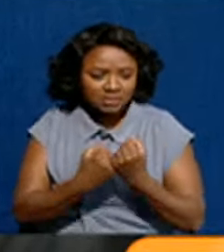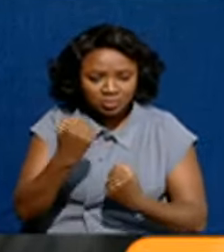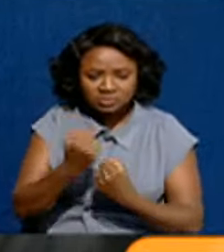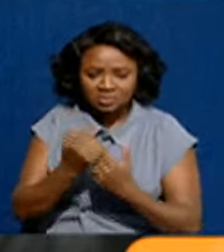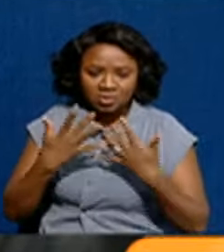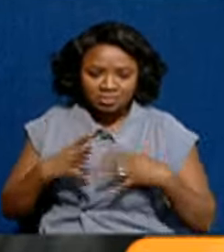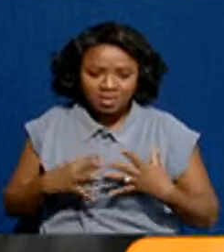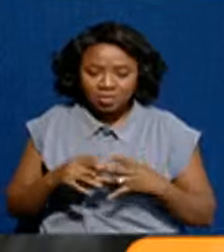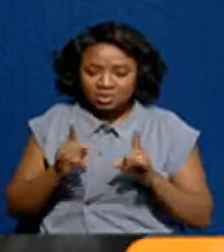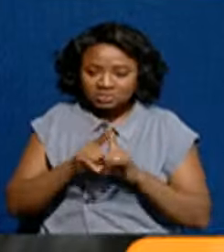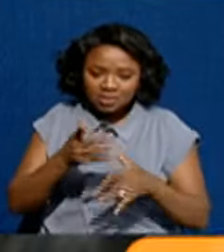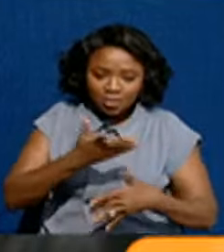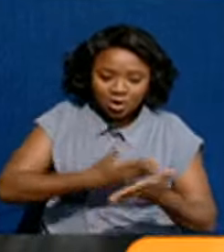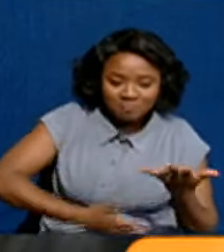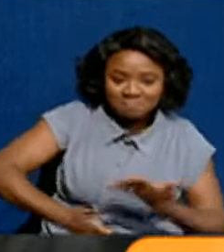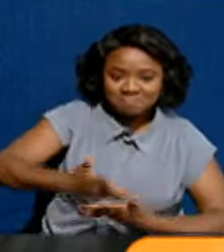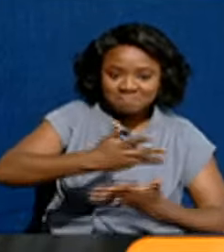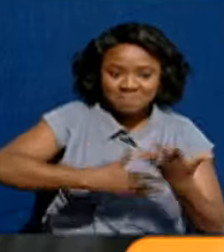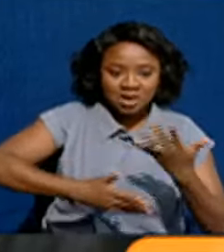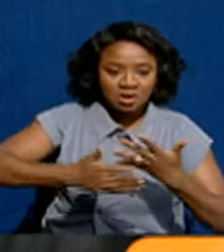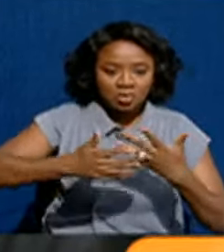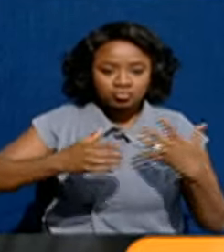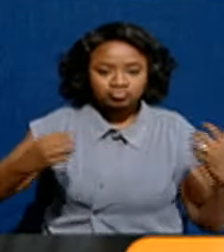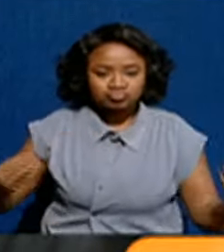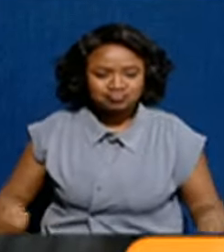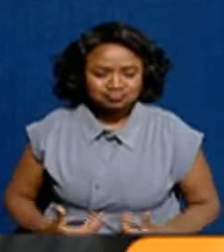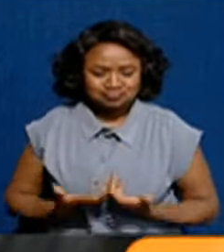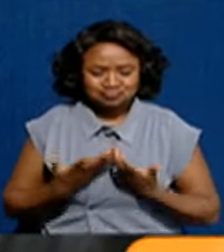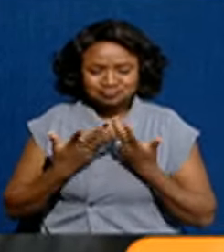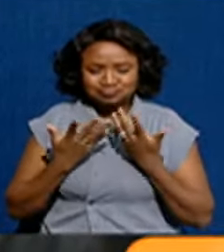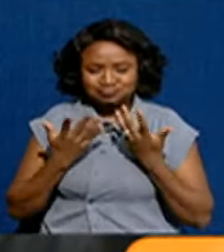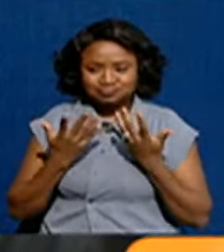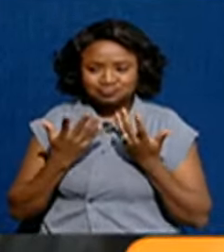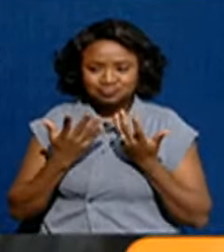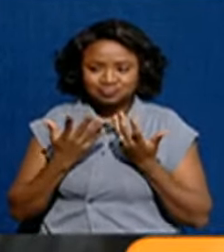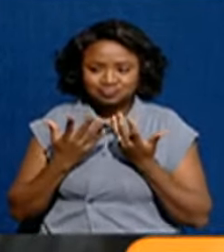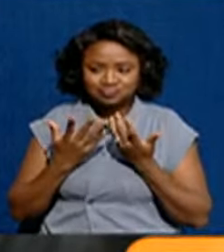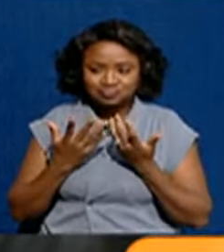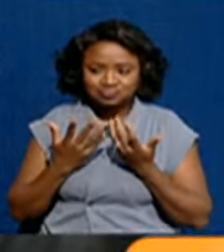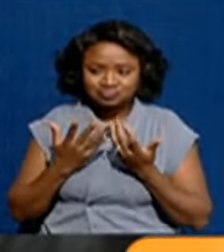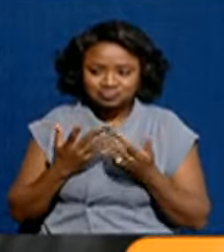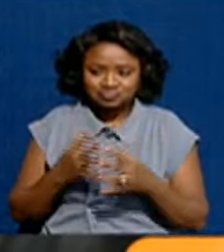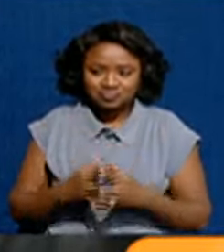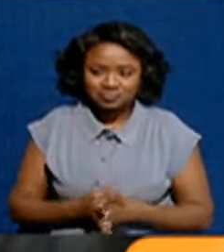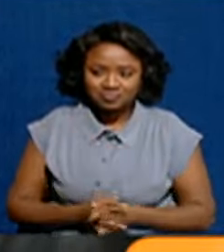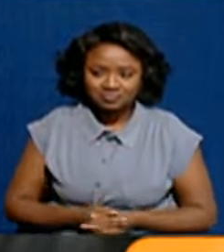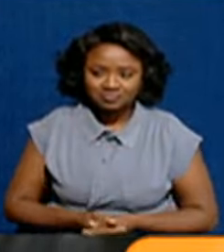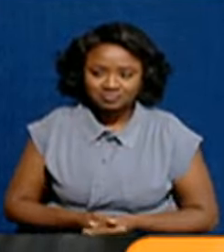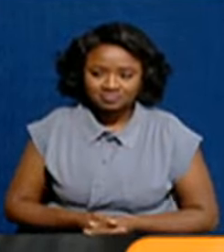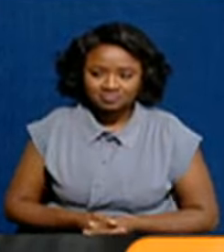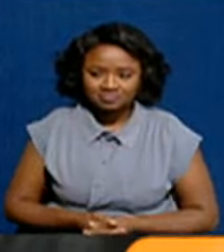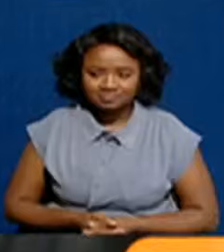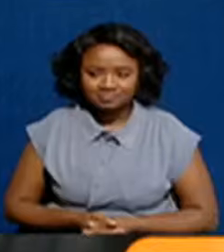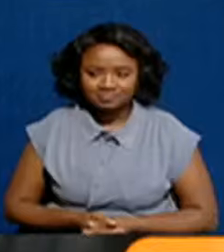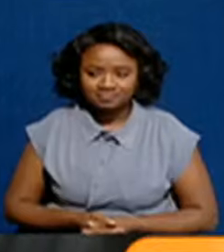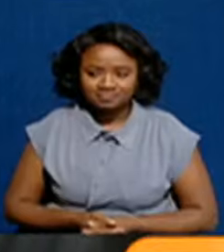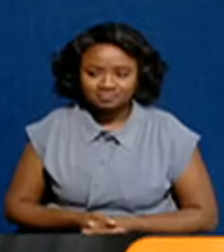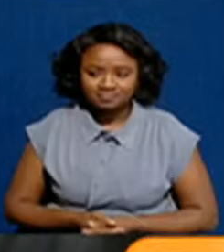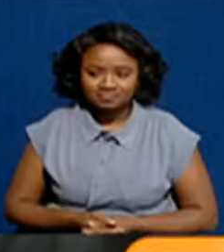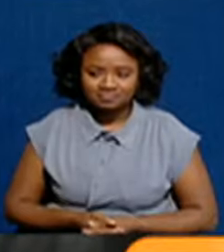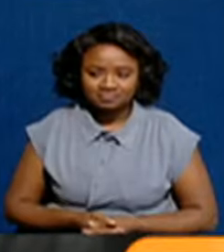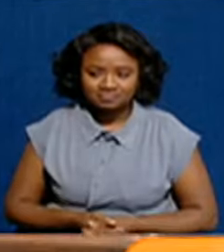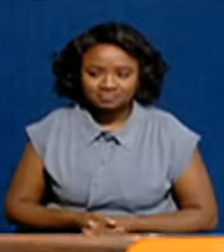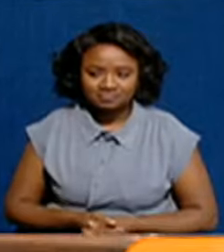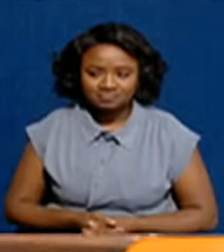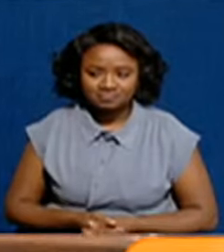and his interactions were so deep that I could only say he was royal to